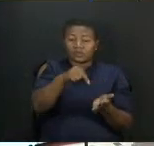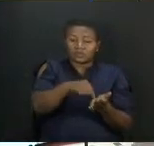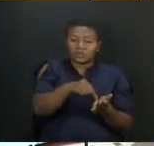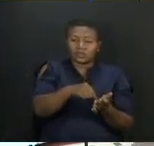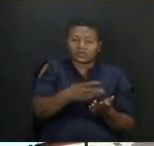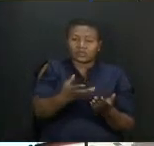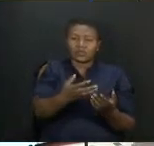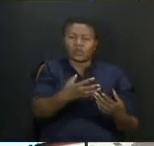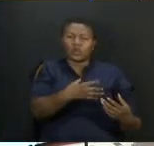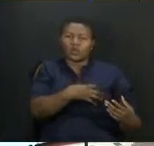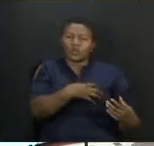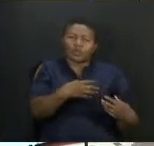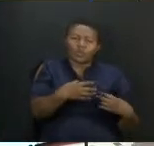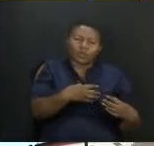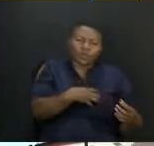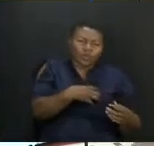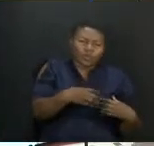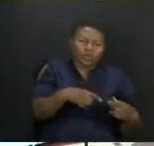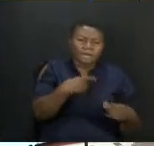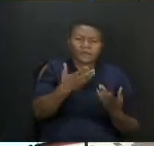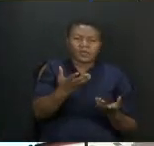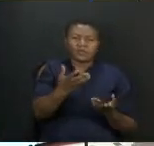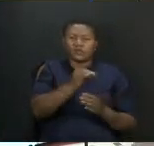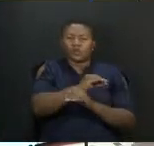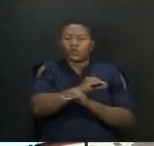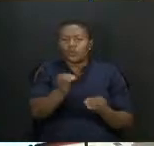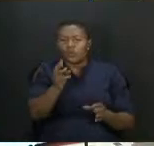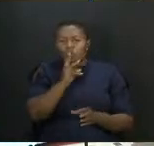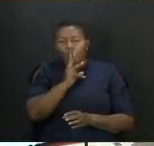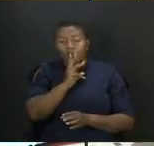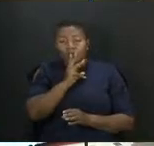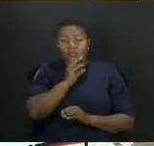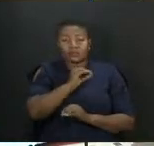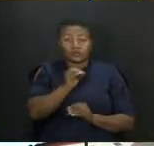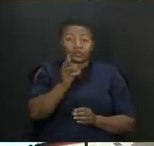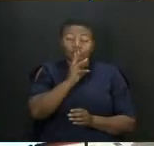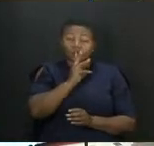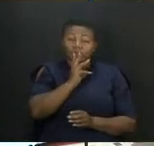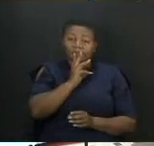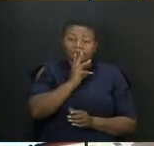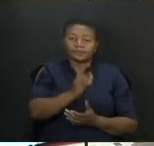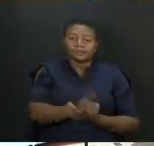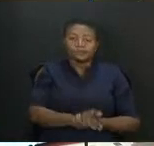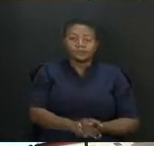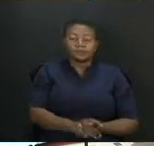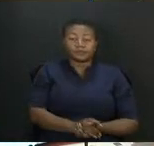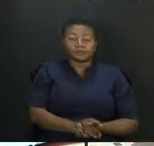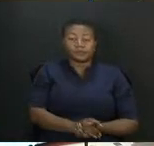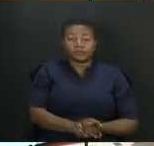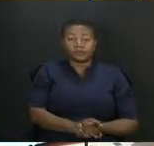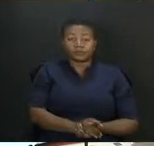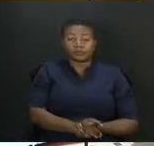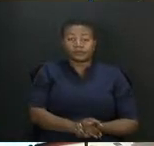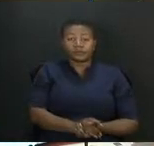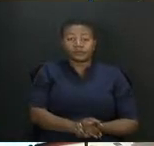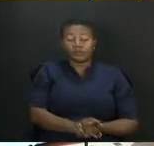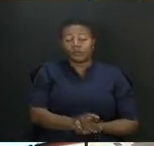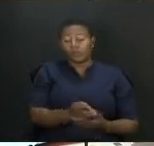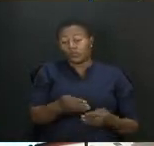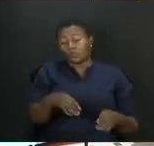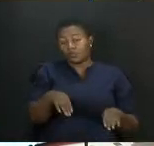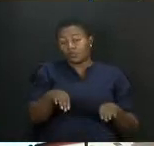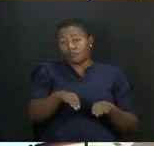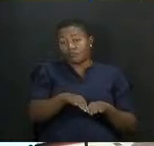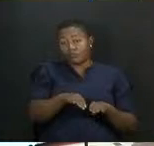complain of shortage of water. So far, although the Minister of Health